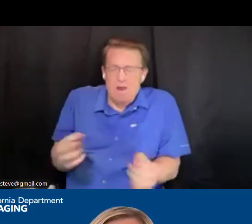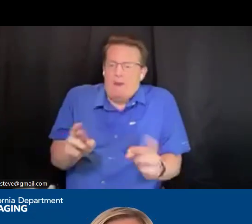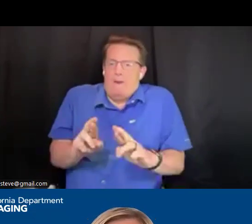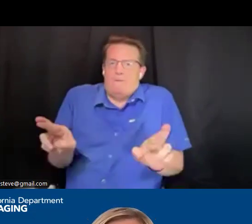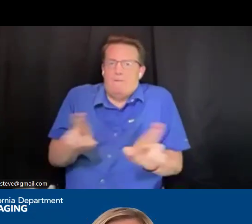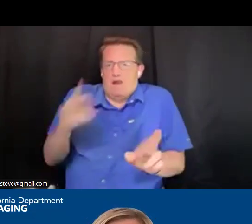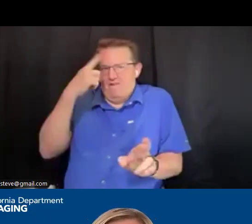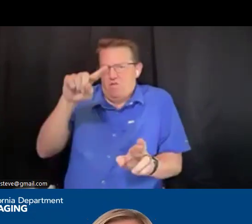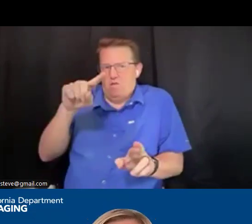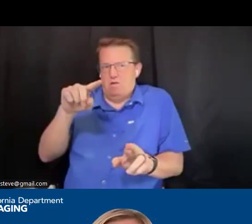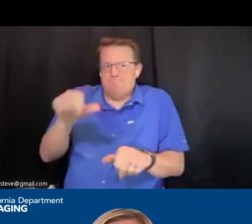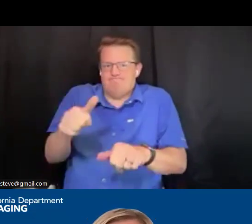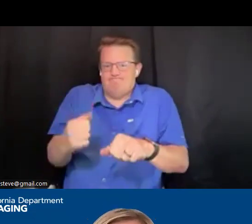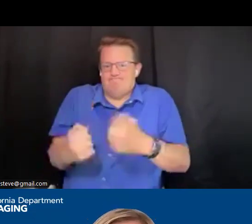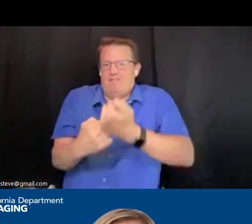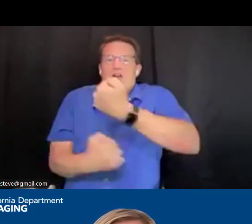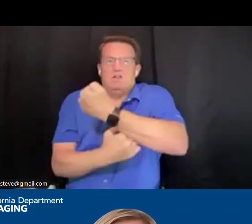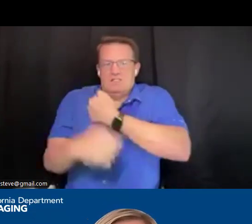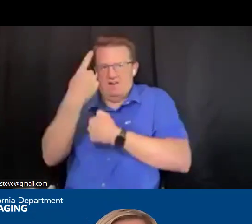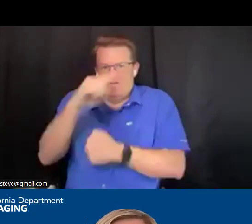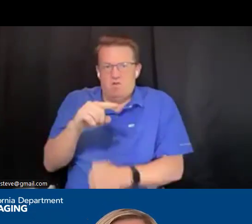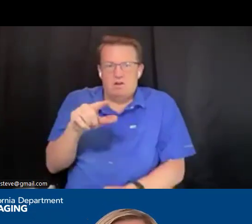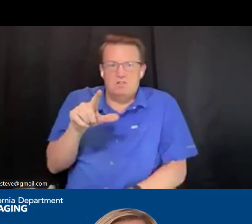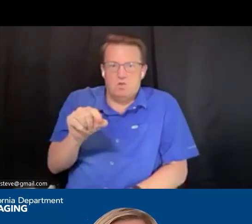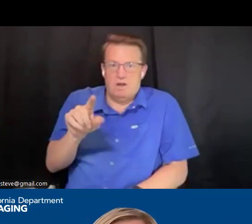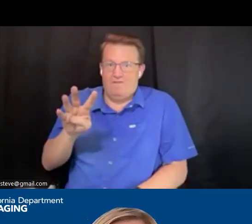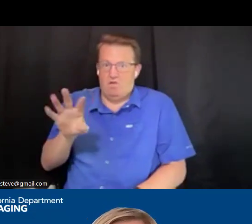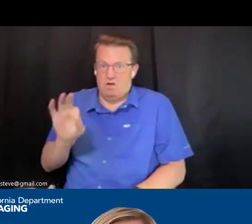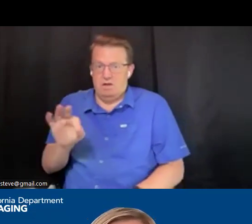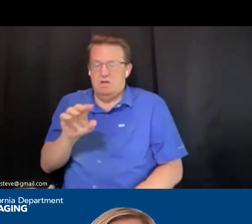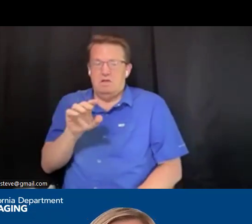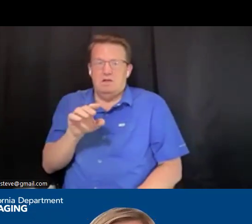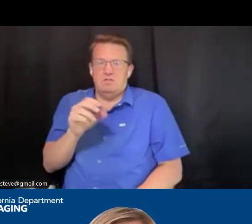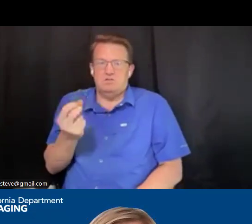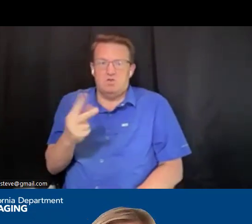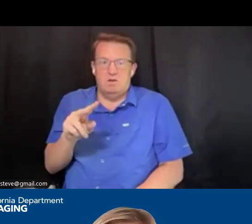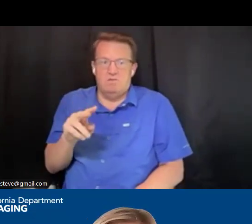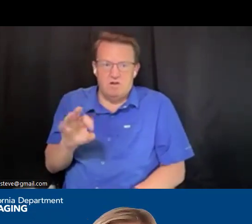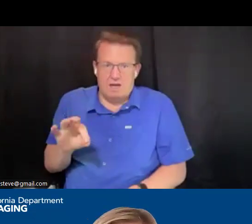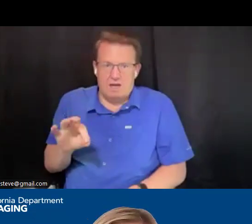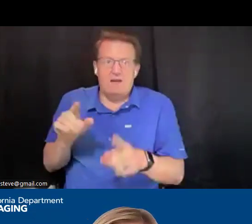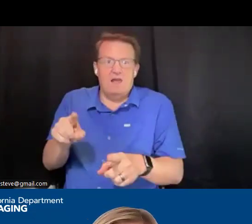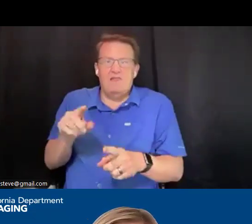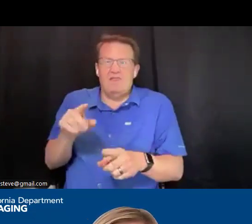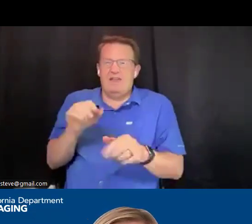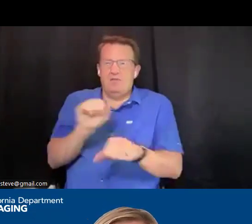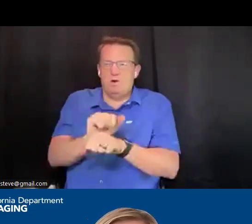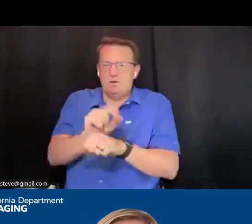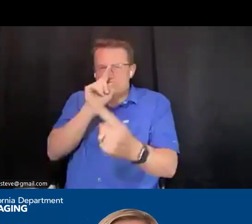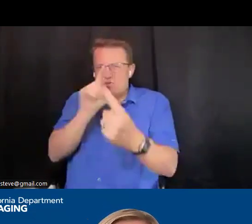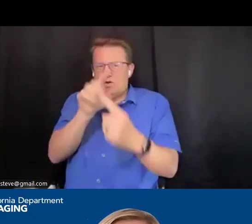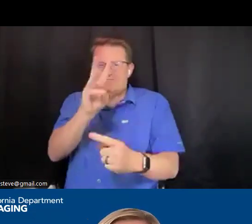Bill 1249. Our stakeholders worked on 6 areas: funding, that's what we're talking about